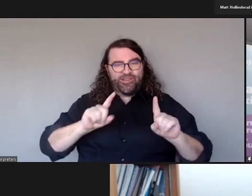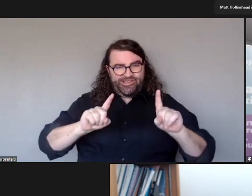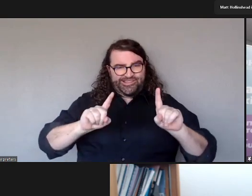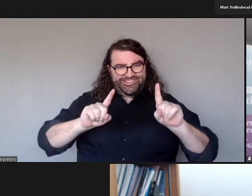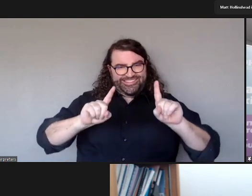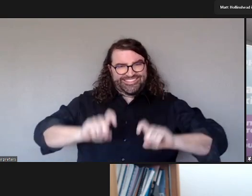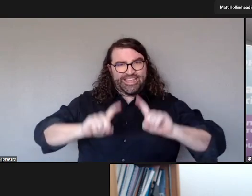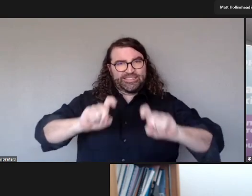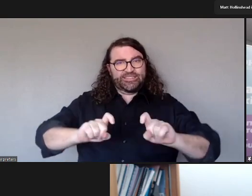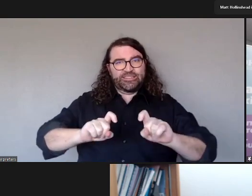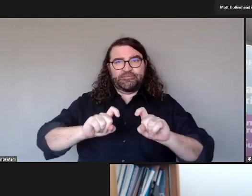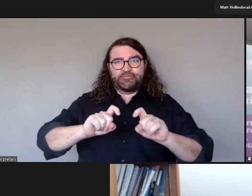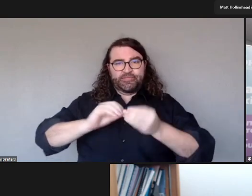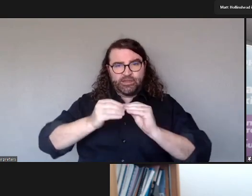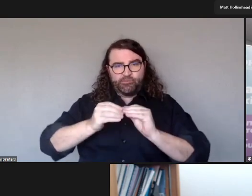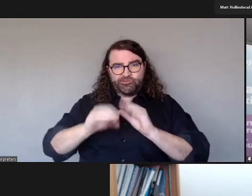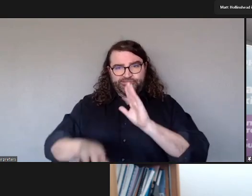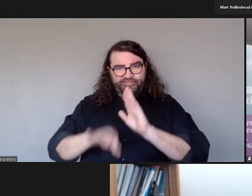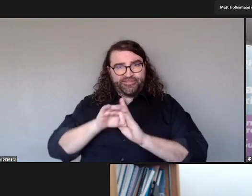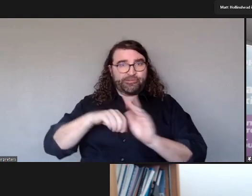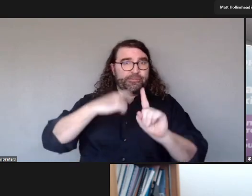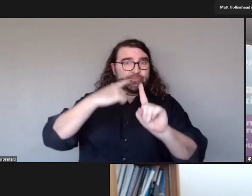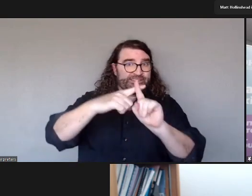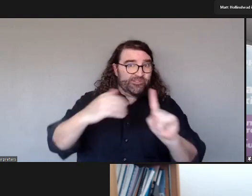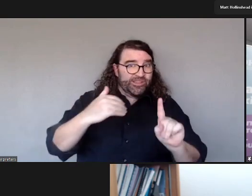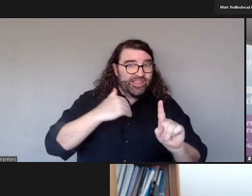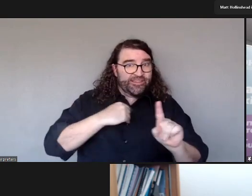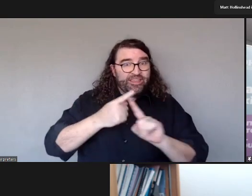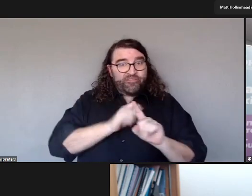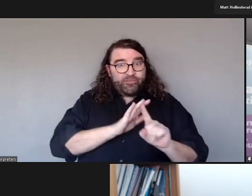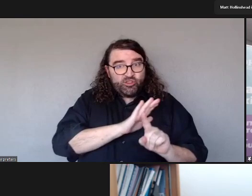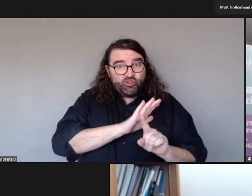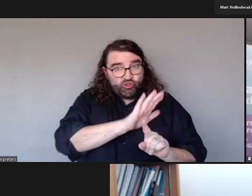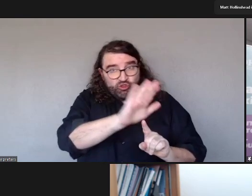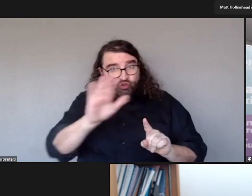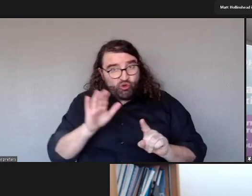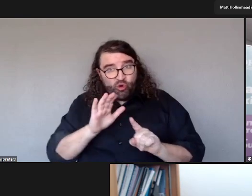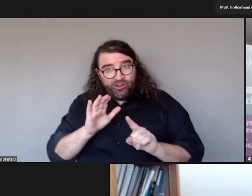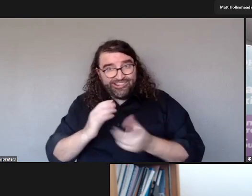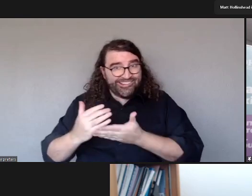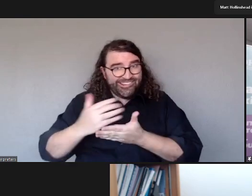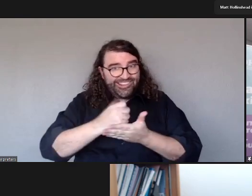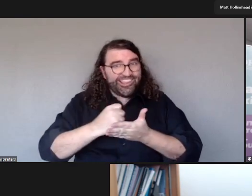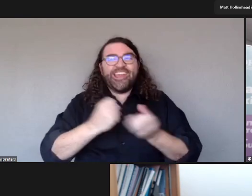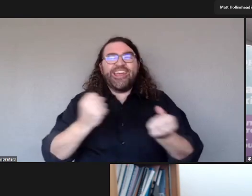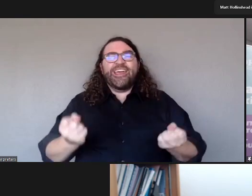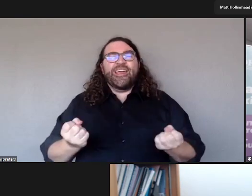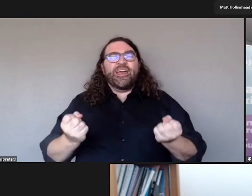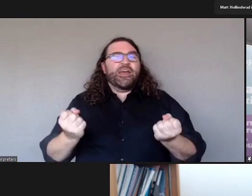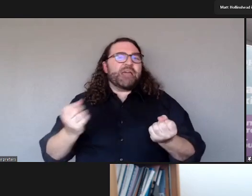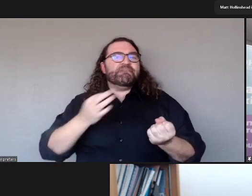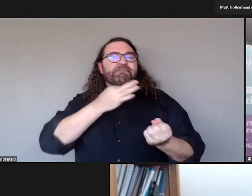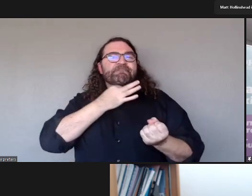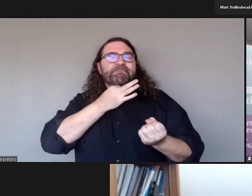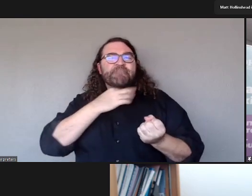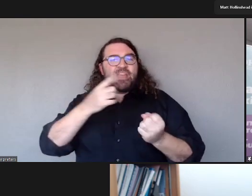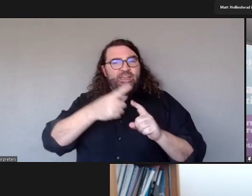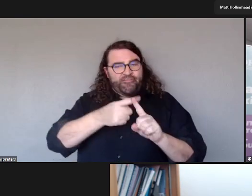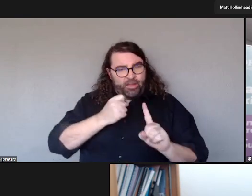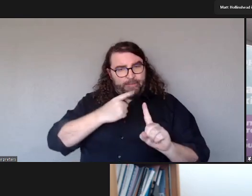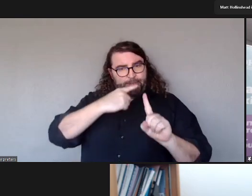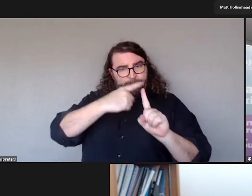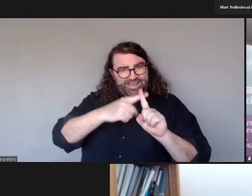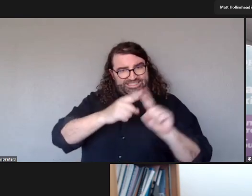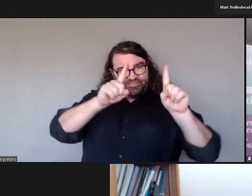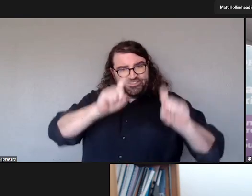for positive cases, from what you've collected, how many of those positive results would you say are maybe, I